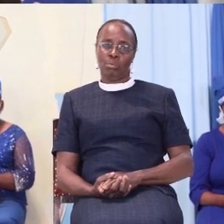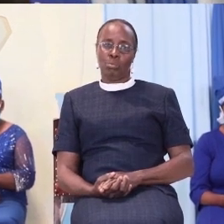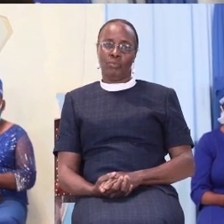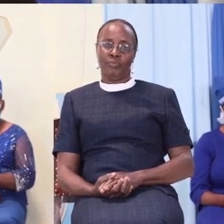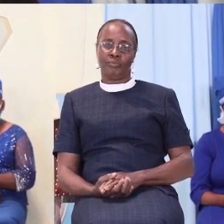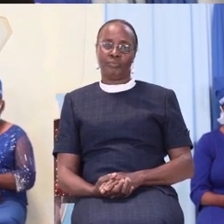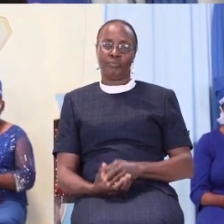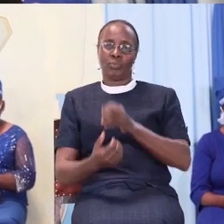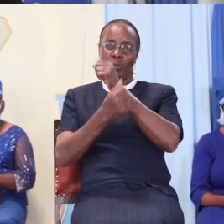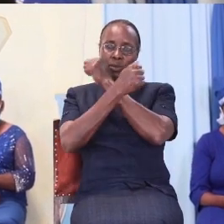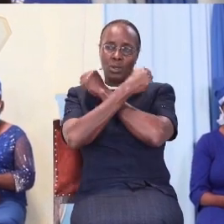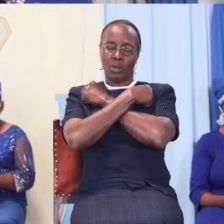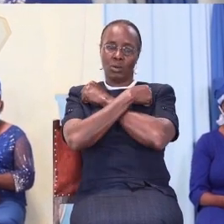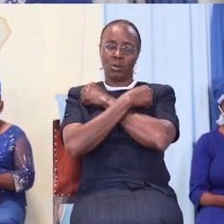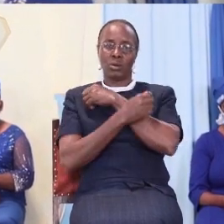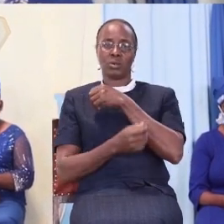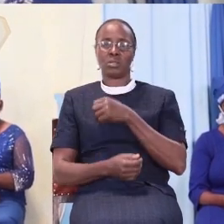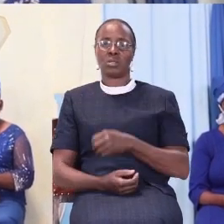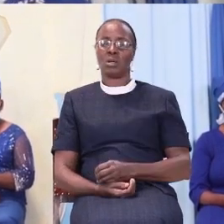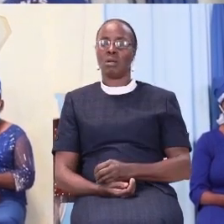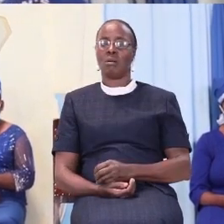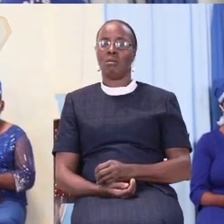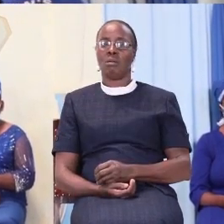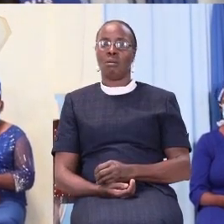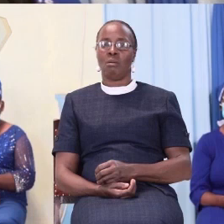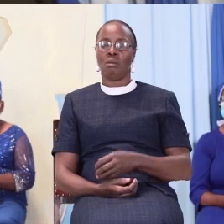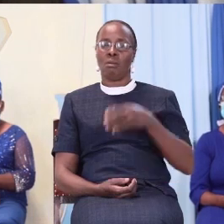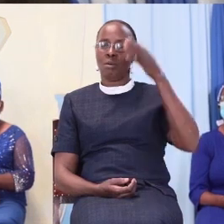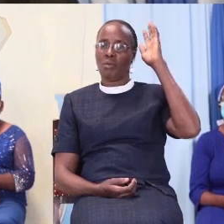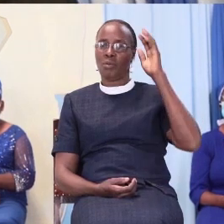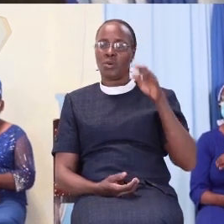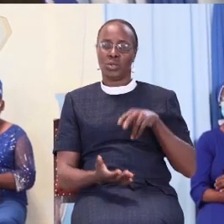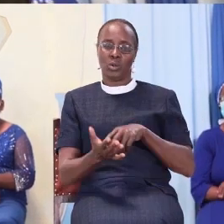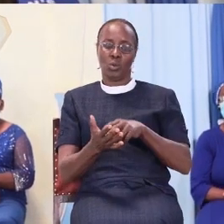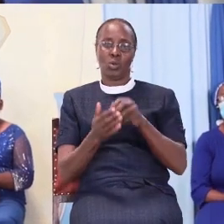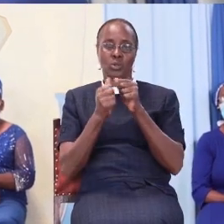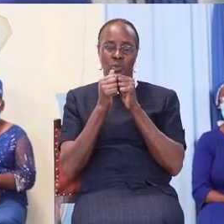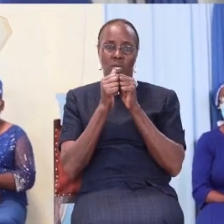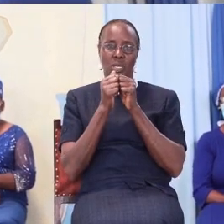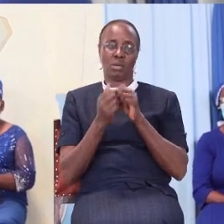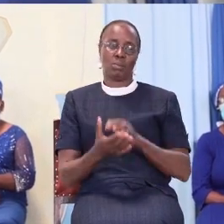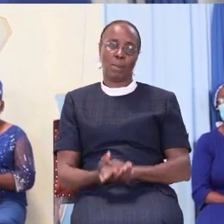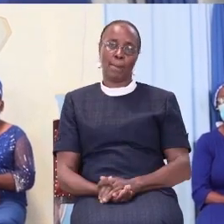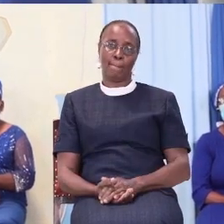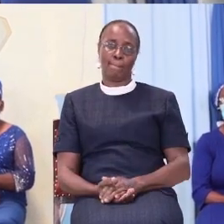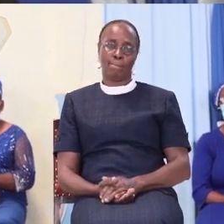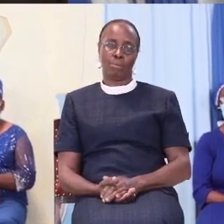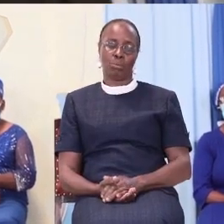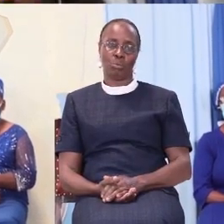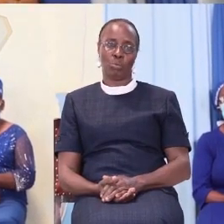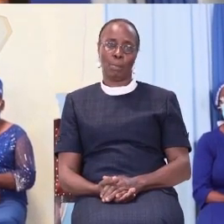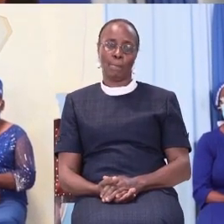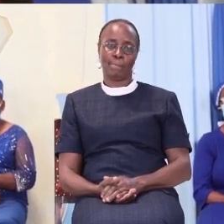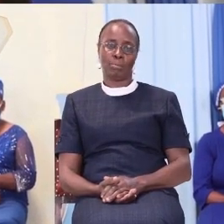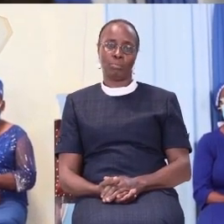God's love has always walked with us, and no one deserved that love. It is